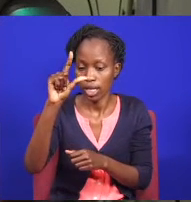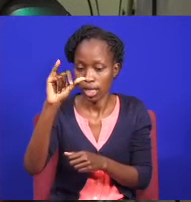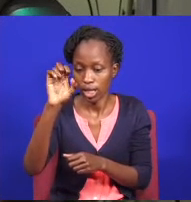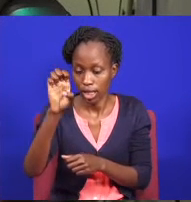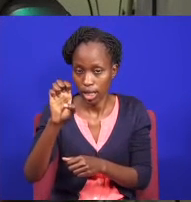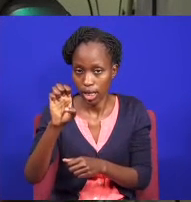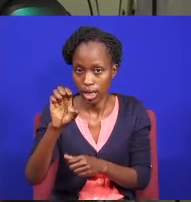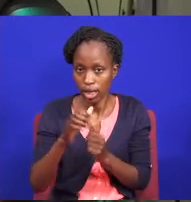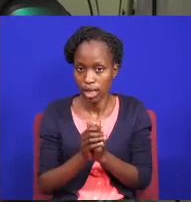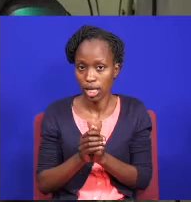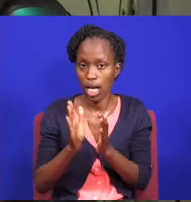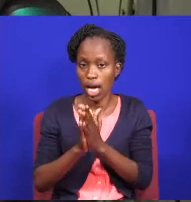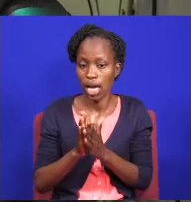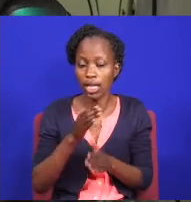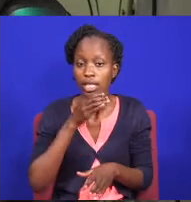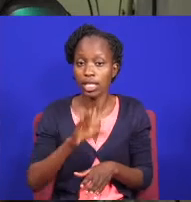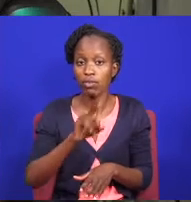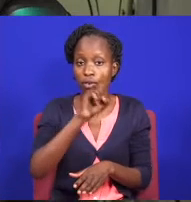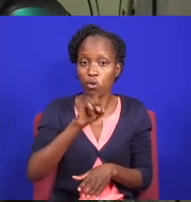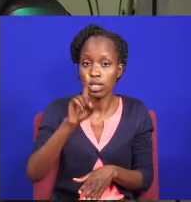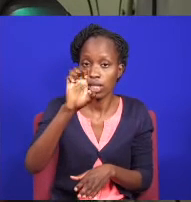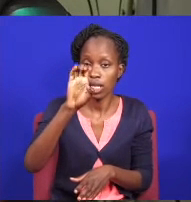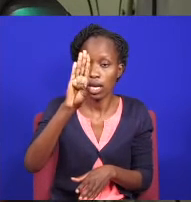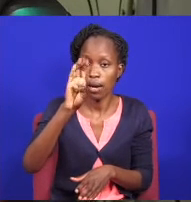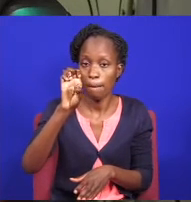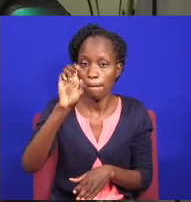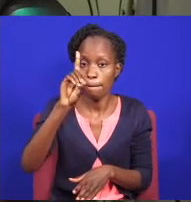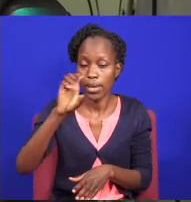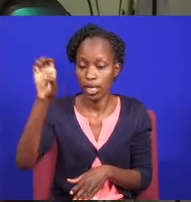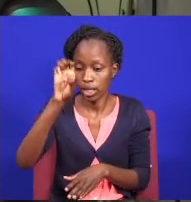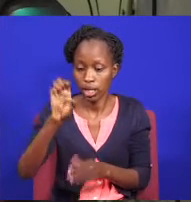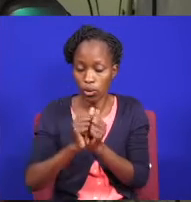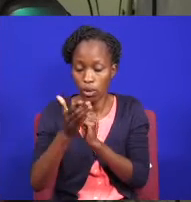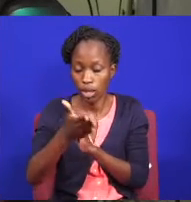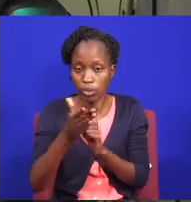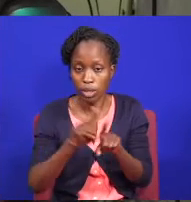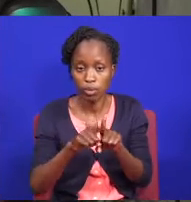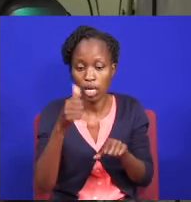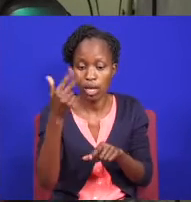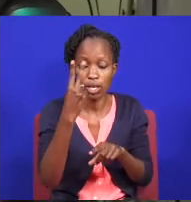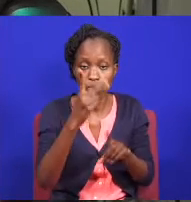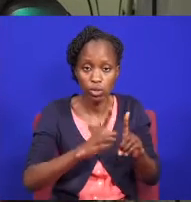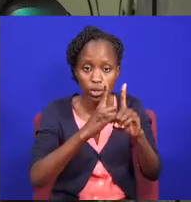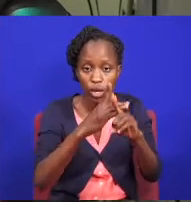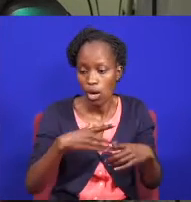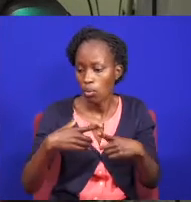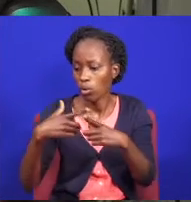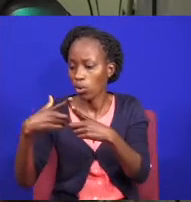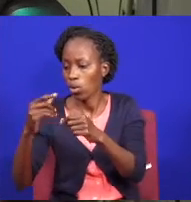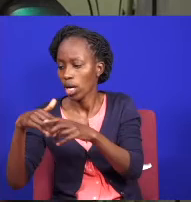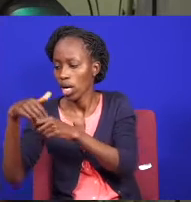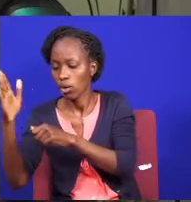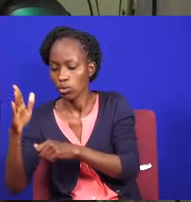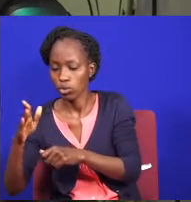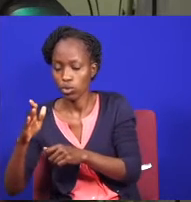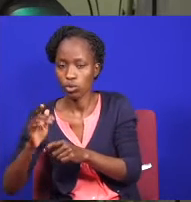the sons of Zebedee were with them. So were the other two disciples. I am going out to fish, Simon Peter told